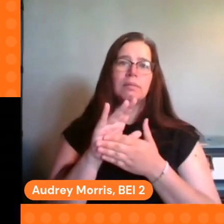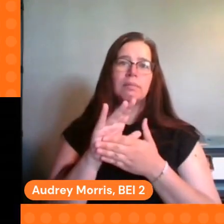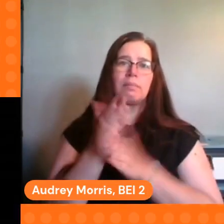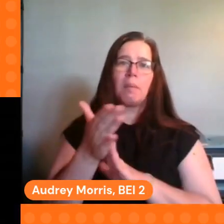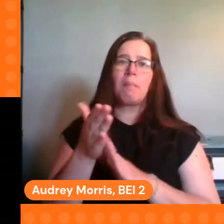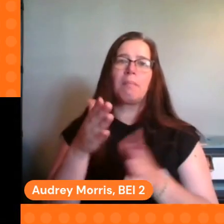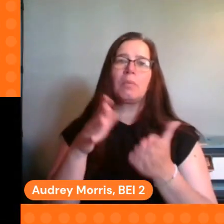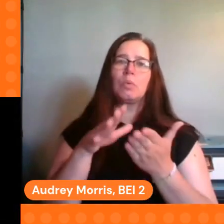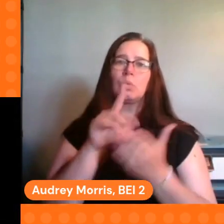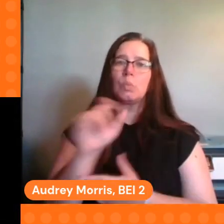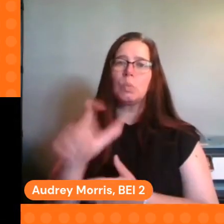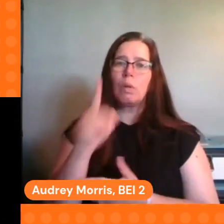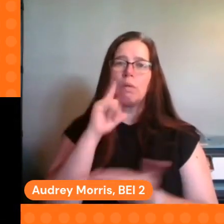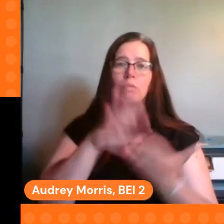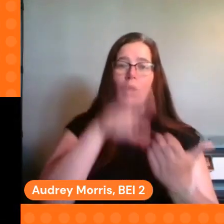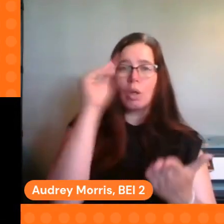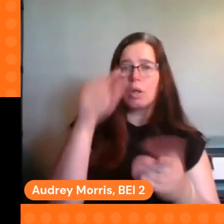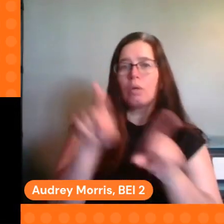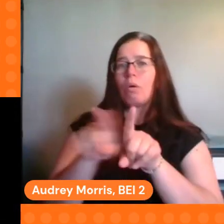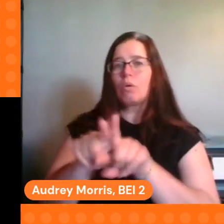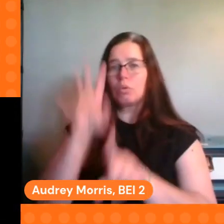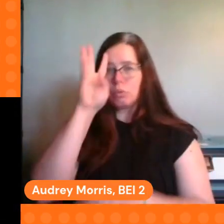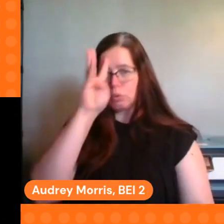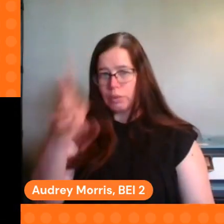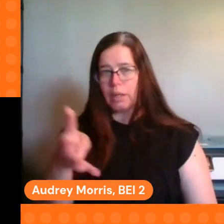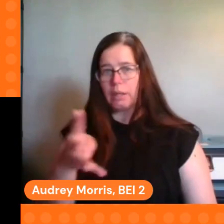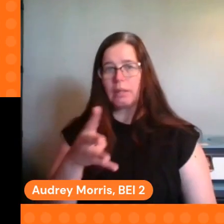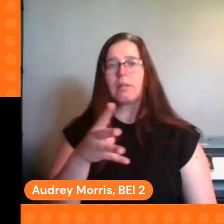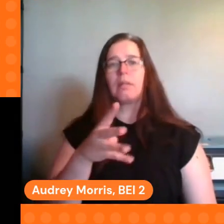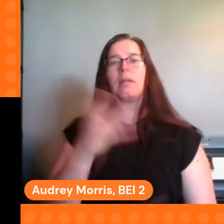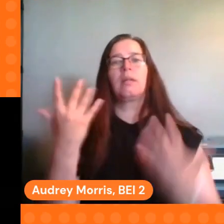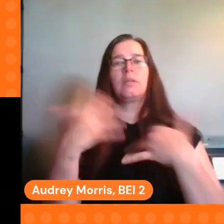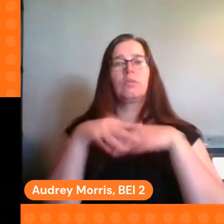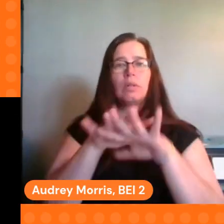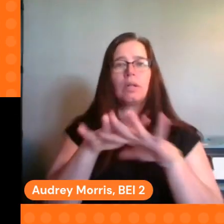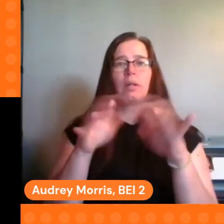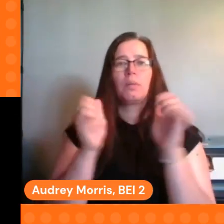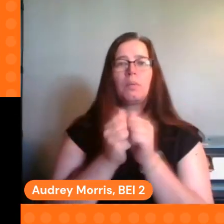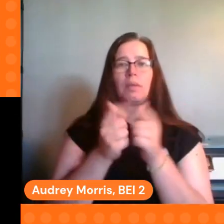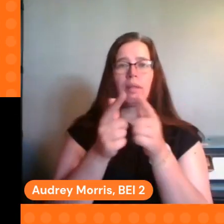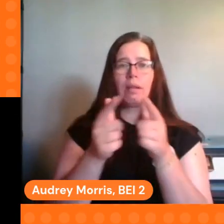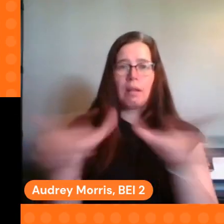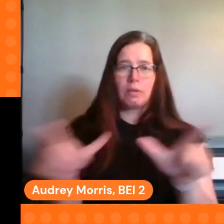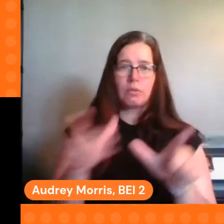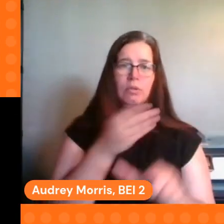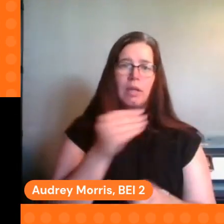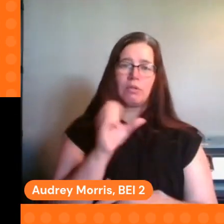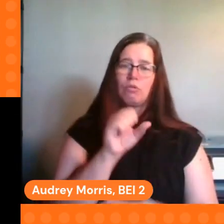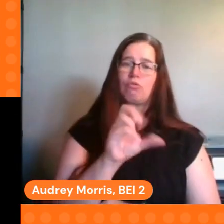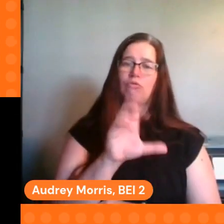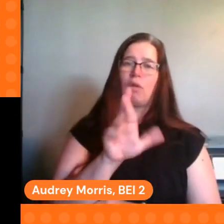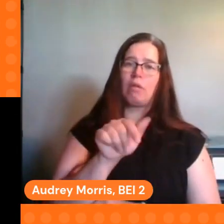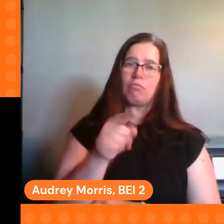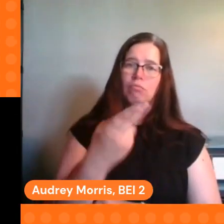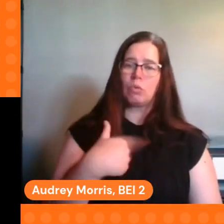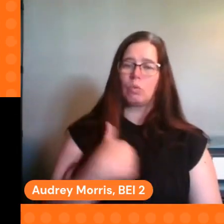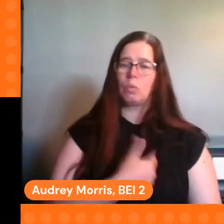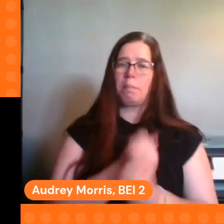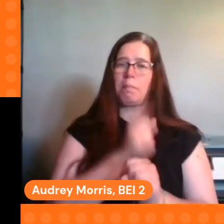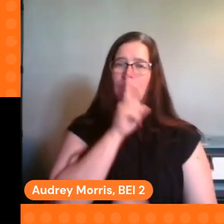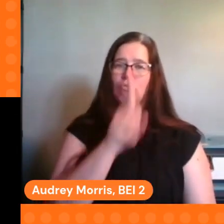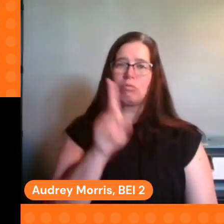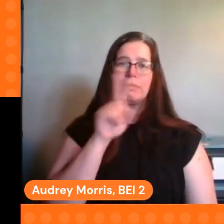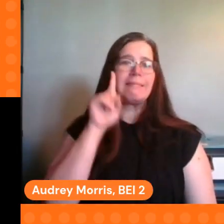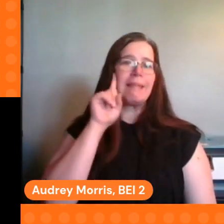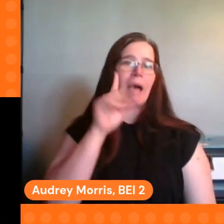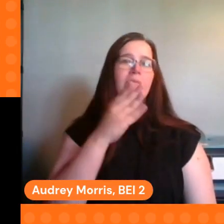but also tools to create. By integrating Kalimani with Scratch, we are ensuring that deaf and hard of hearing